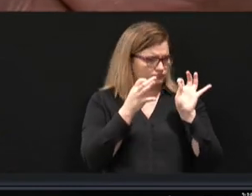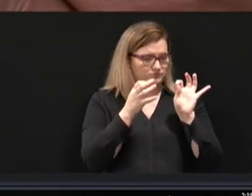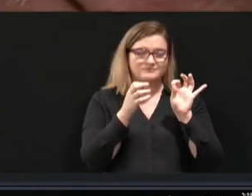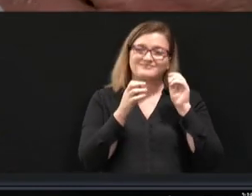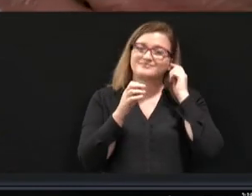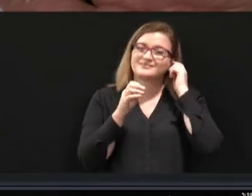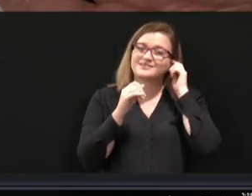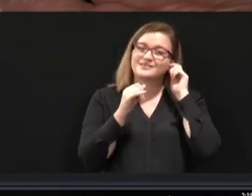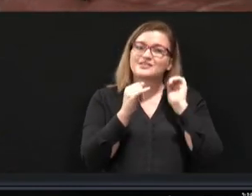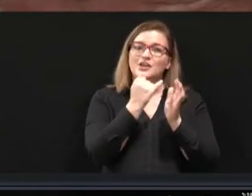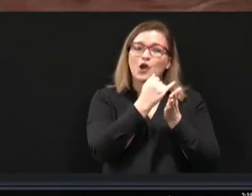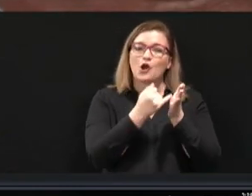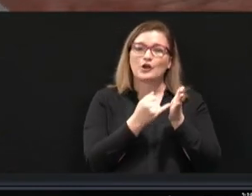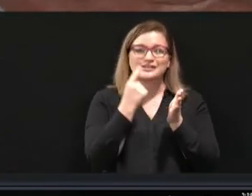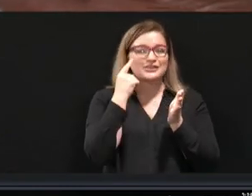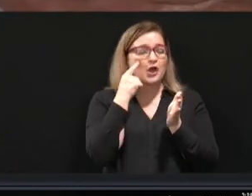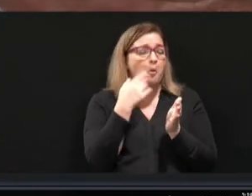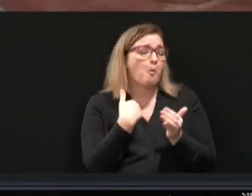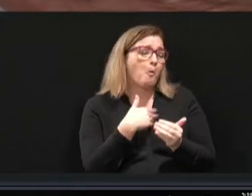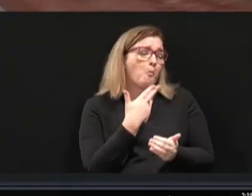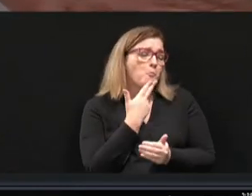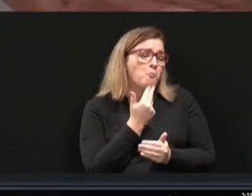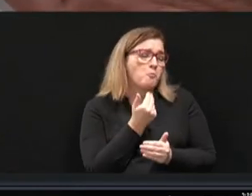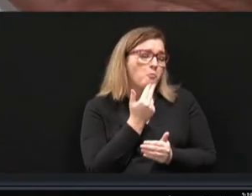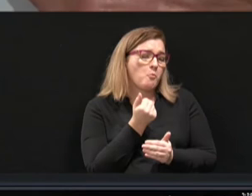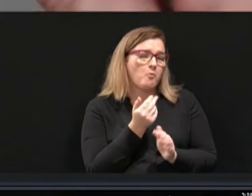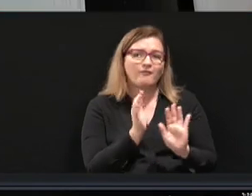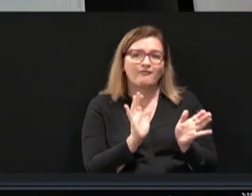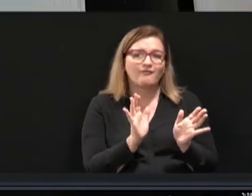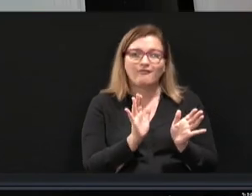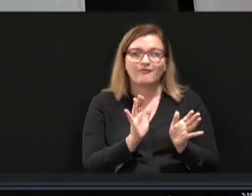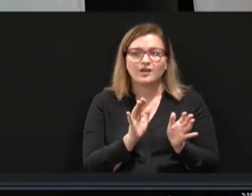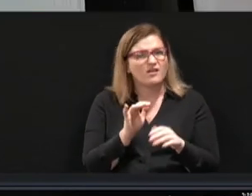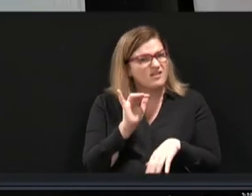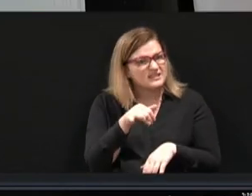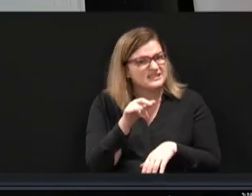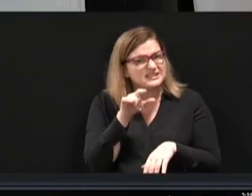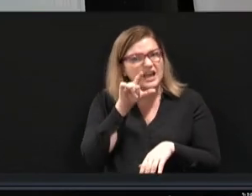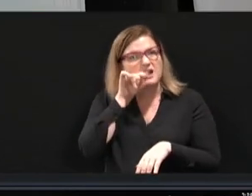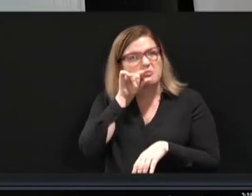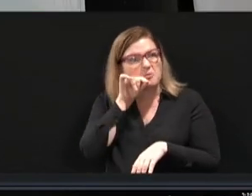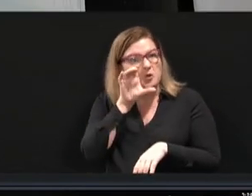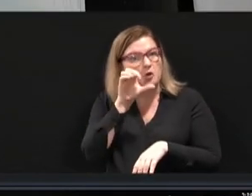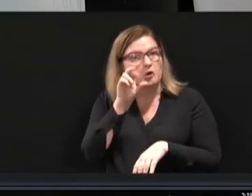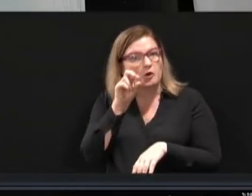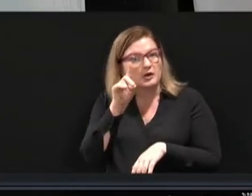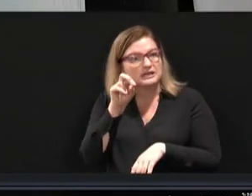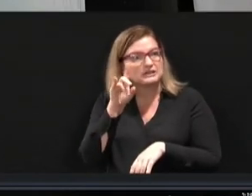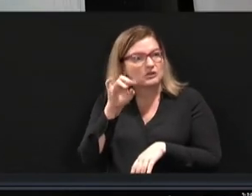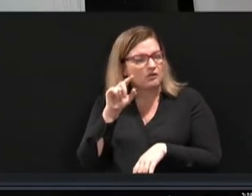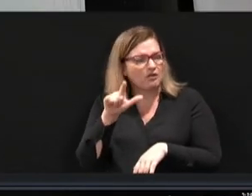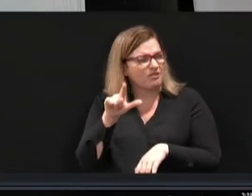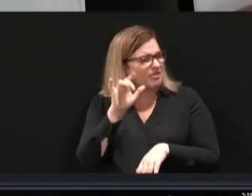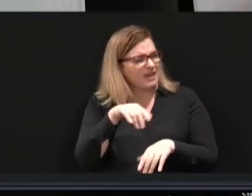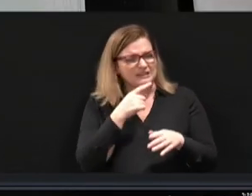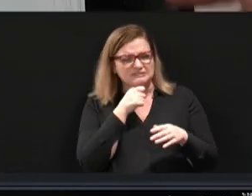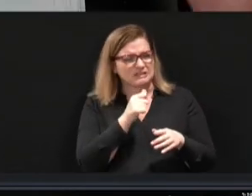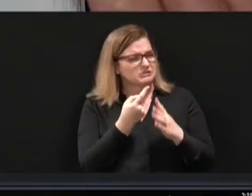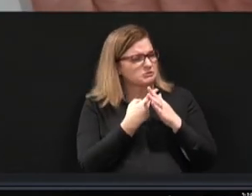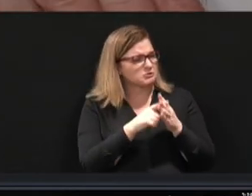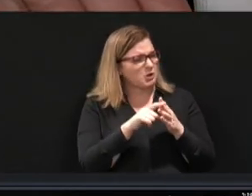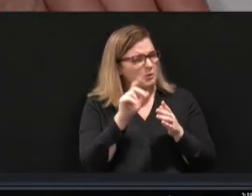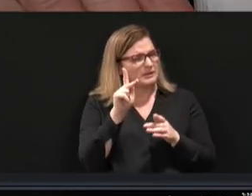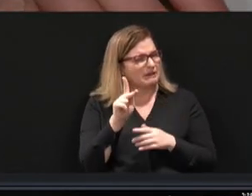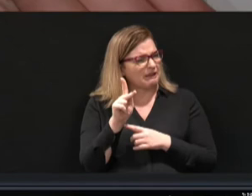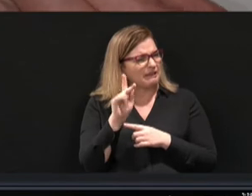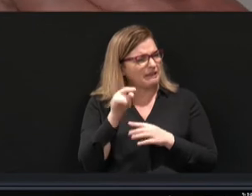thought it would be really cute. Some people in our last training thought, oh, is that a cardinal? But that doesn't begin with a K, that begins with a C.